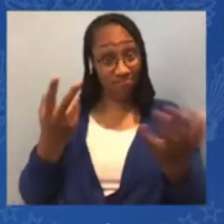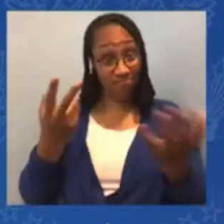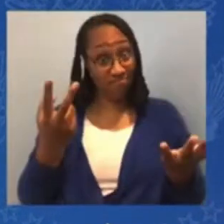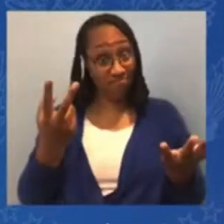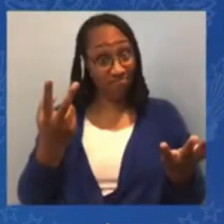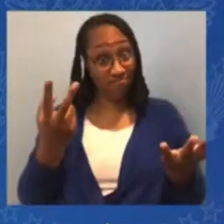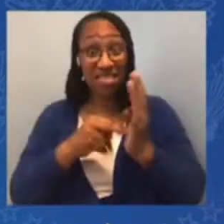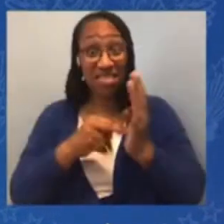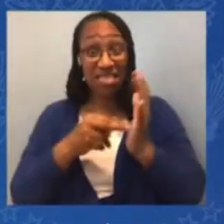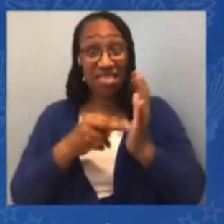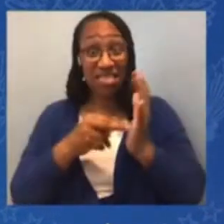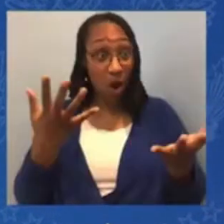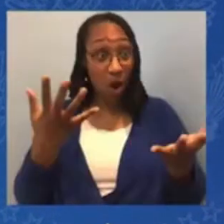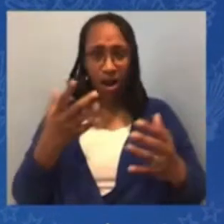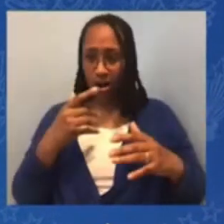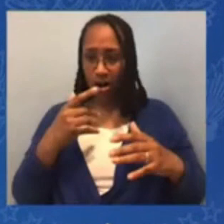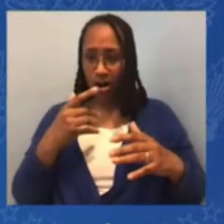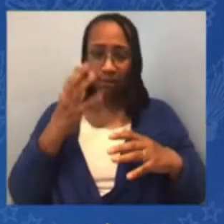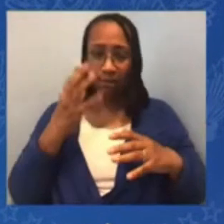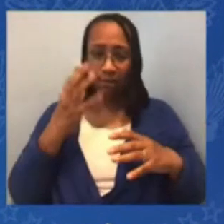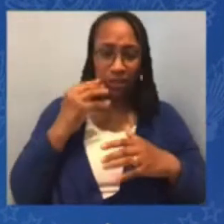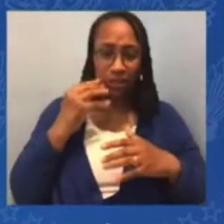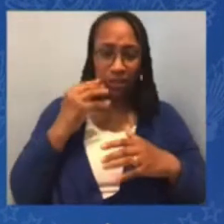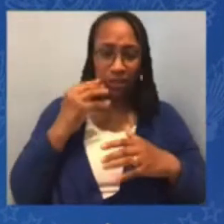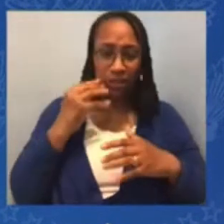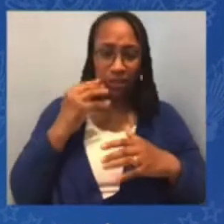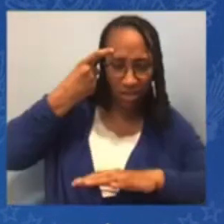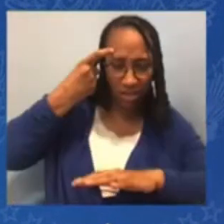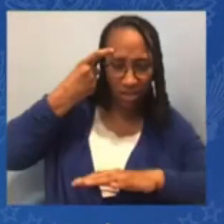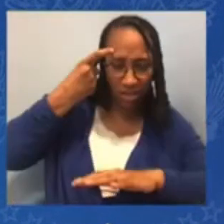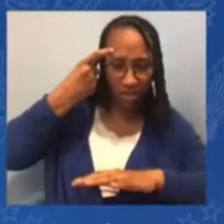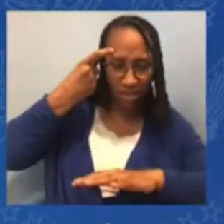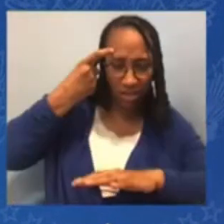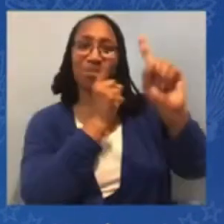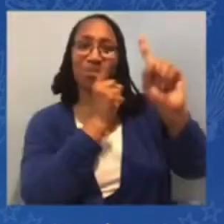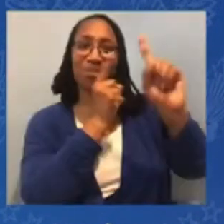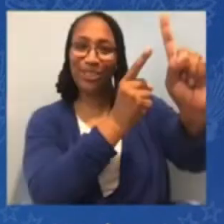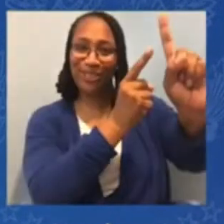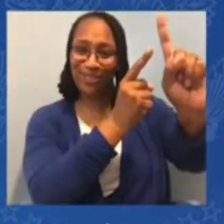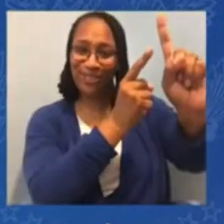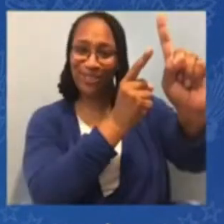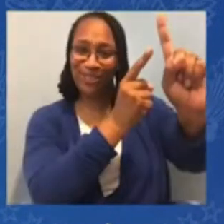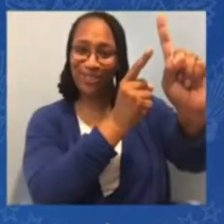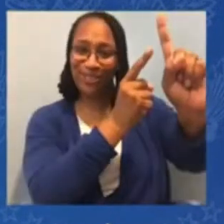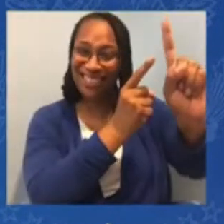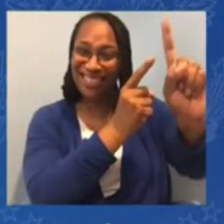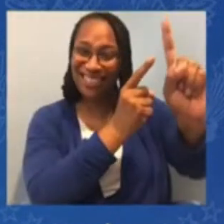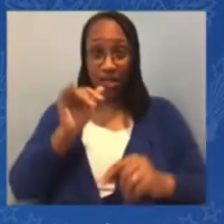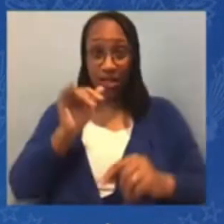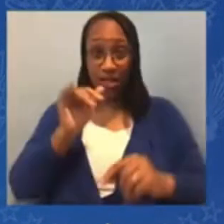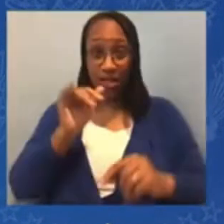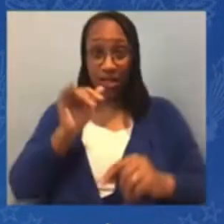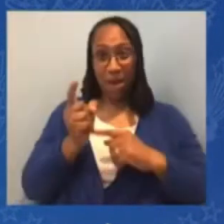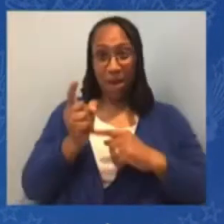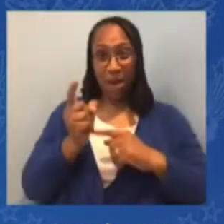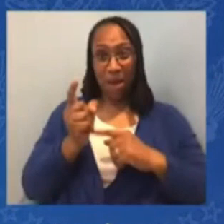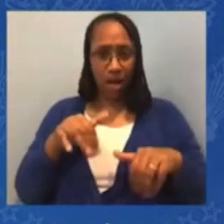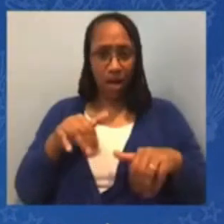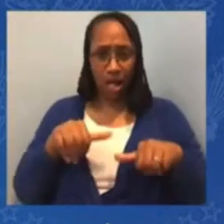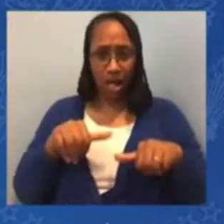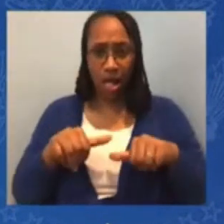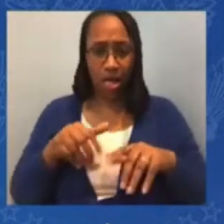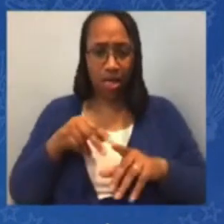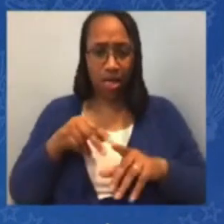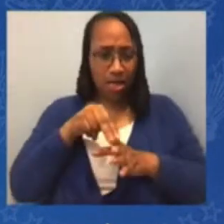believe reached a tipping point in this nation. I really do, swear to God. People in this room are the big reason why we